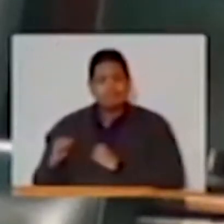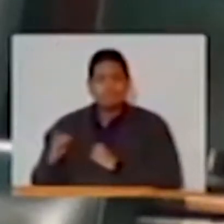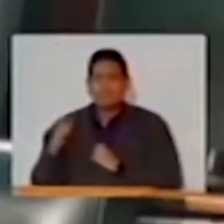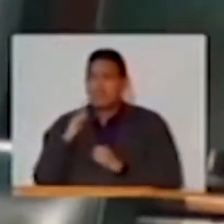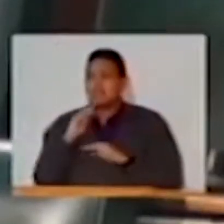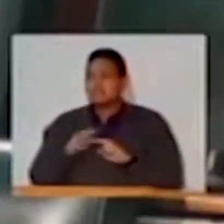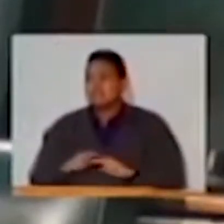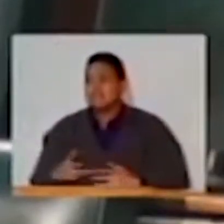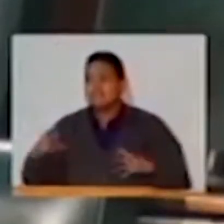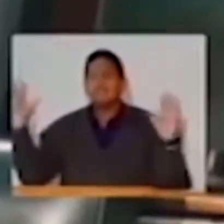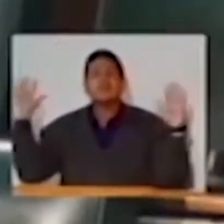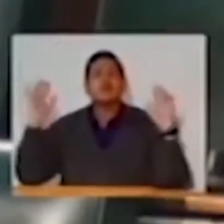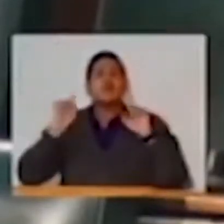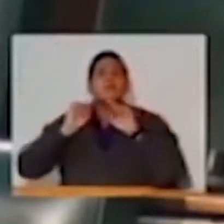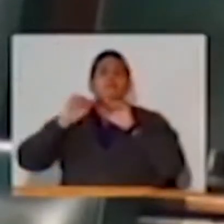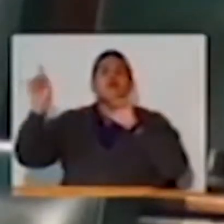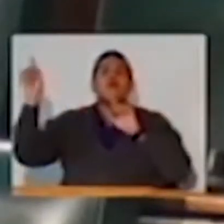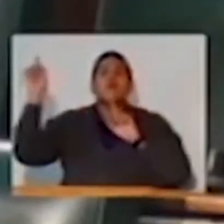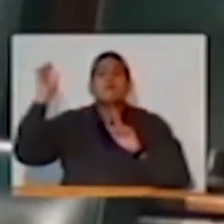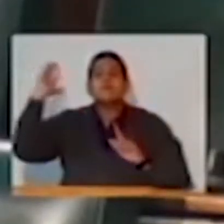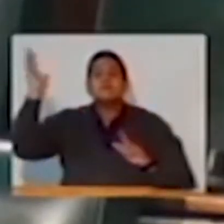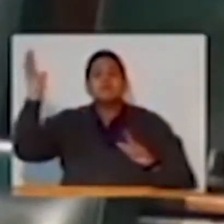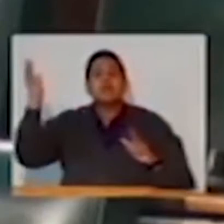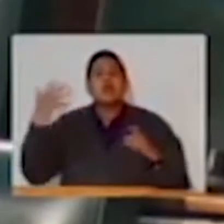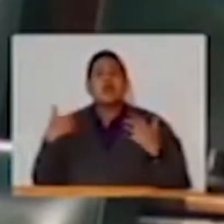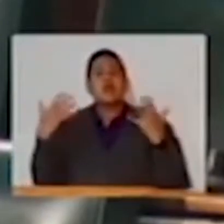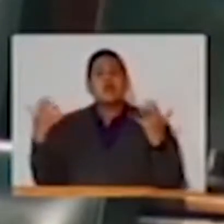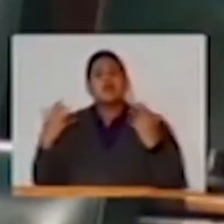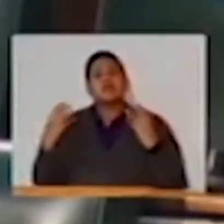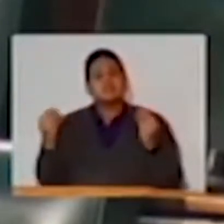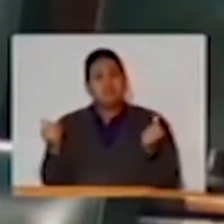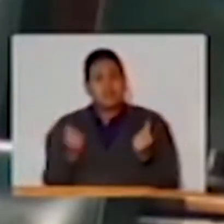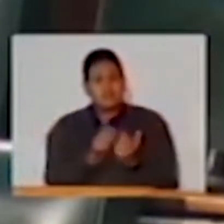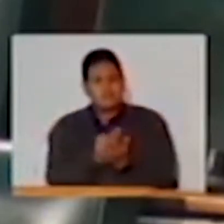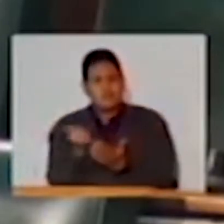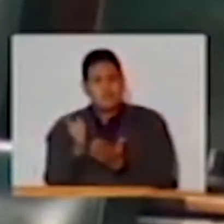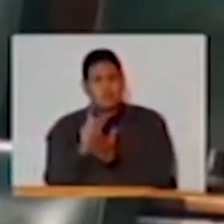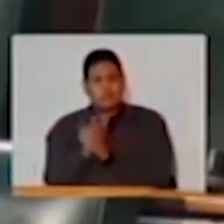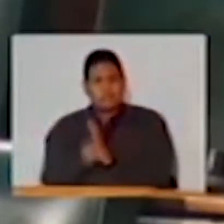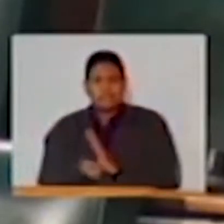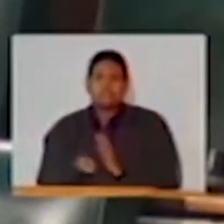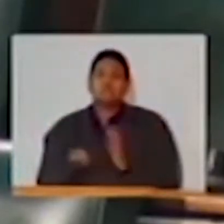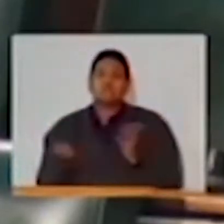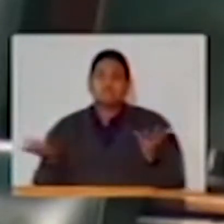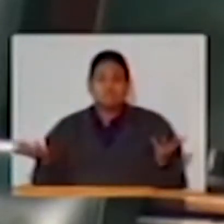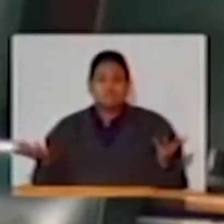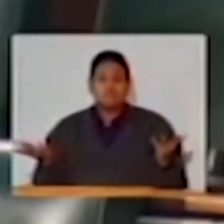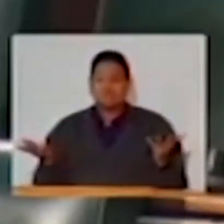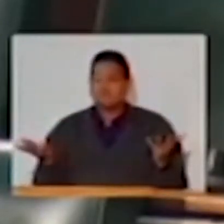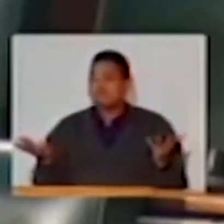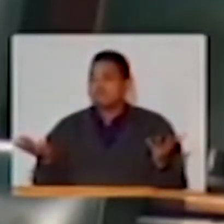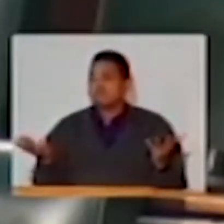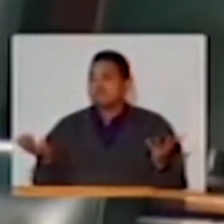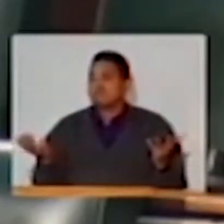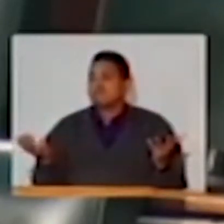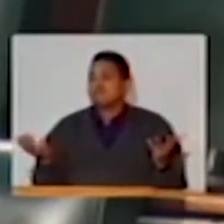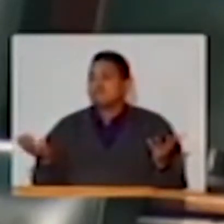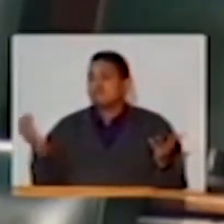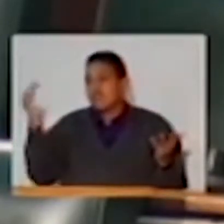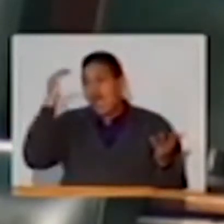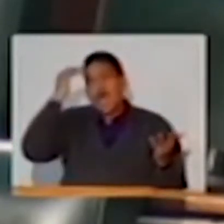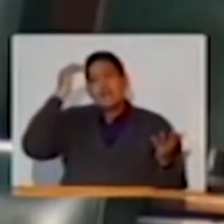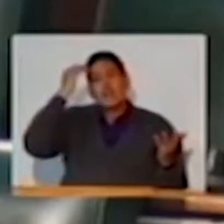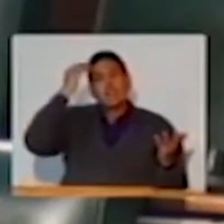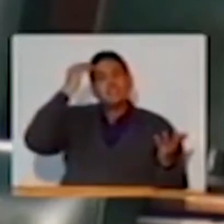step following the holidays. He said since the amendment to the Noise Abatement Act, persons have been voicing their